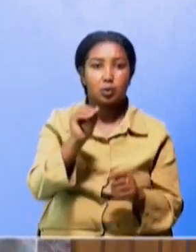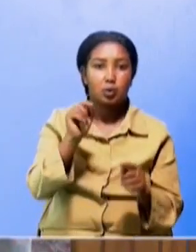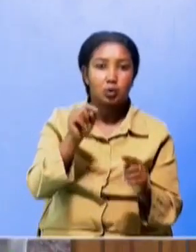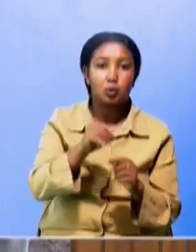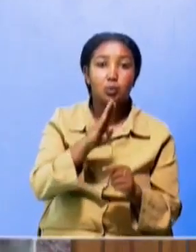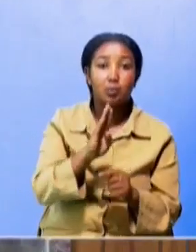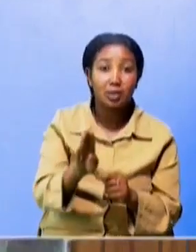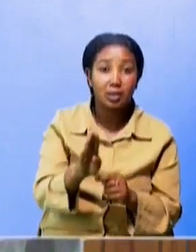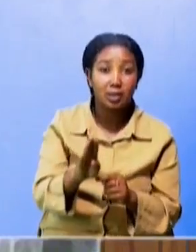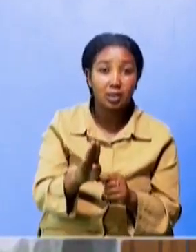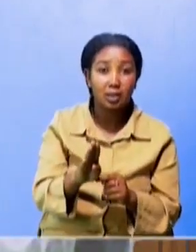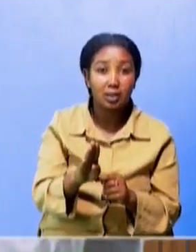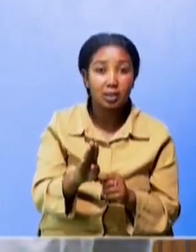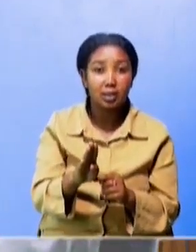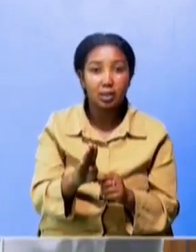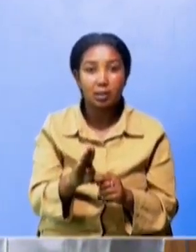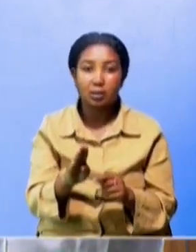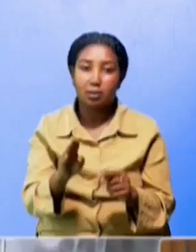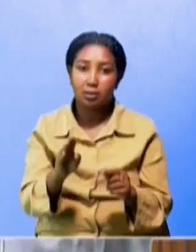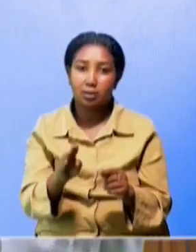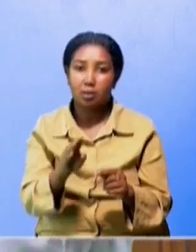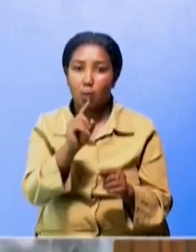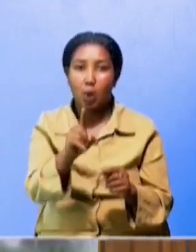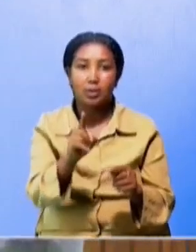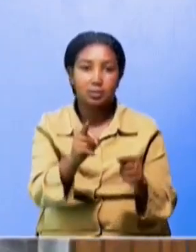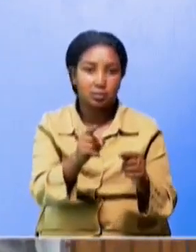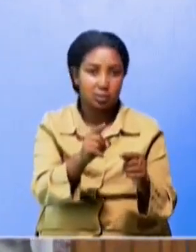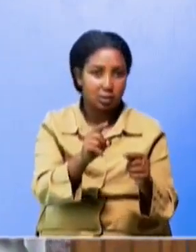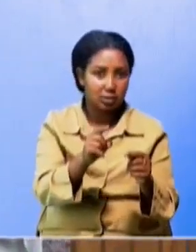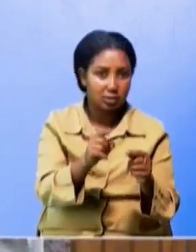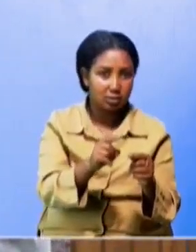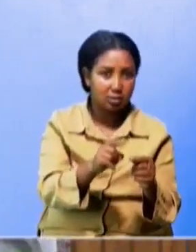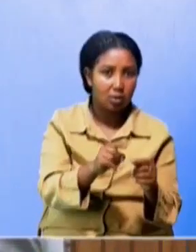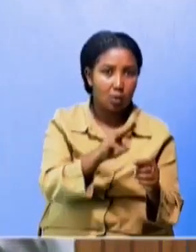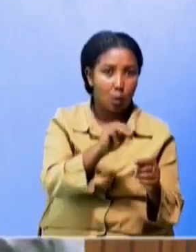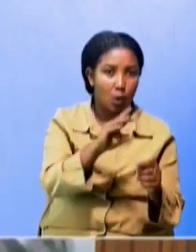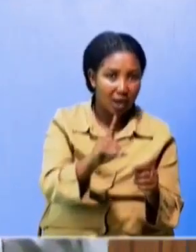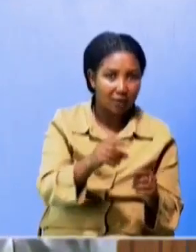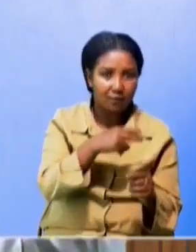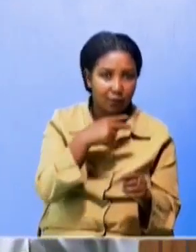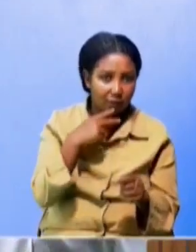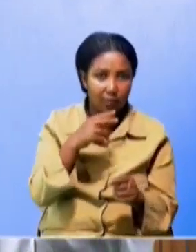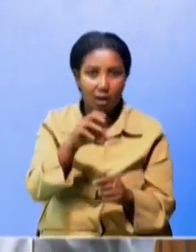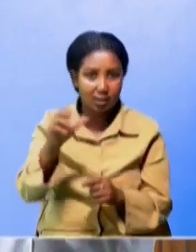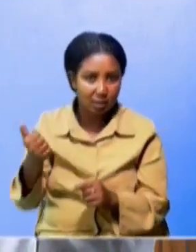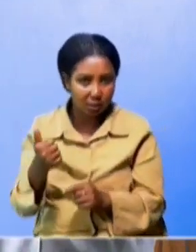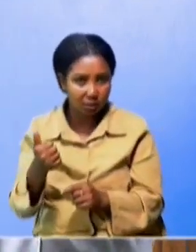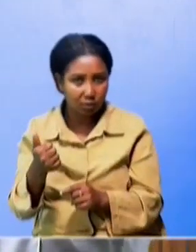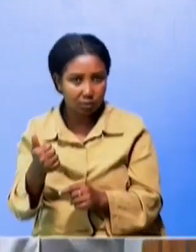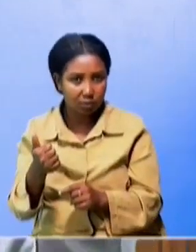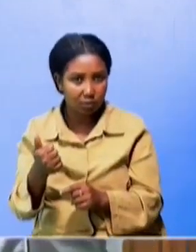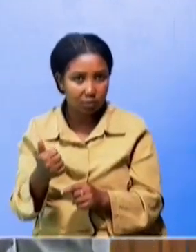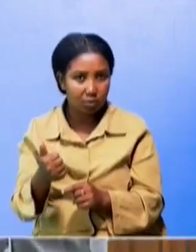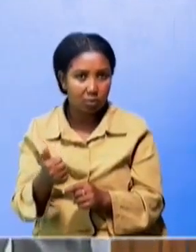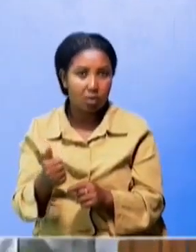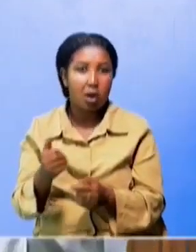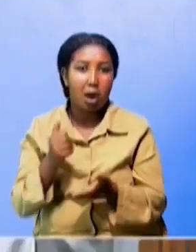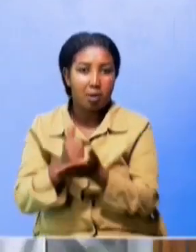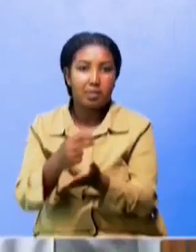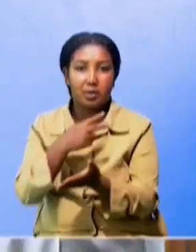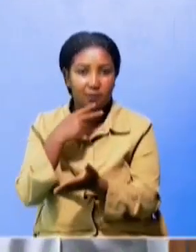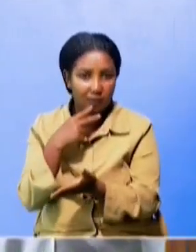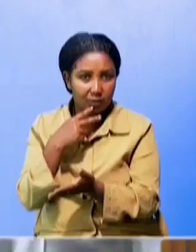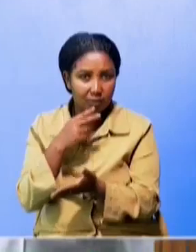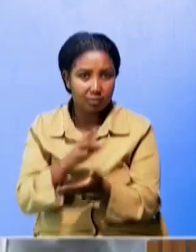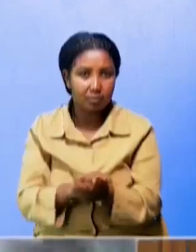never come together at the same time in one sentence. One must have to be what? A modal auxiliary verb. The other one that is, or in other words, helping verb.